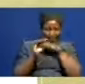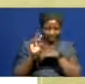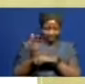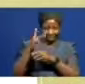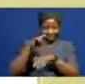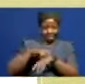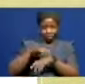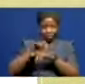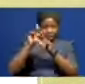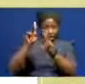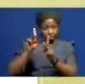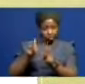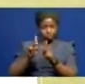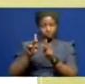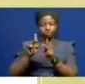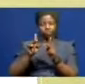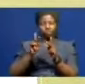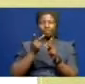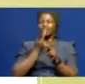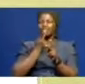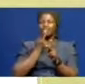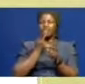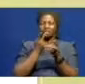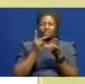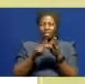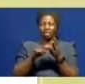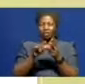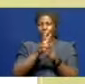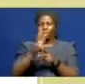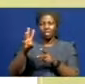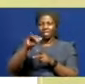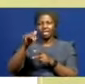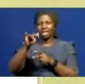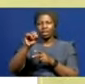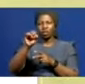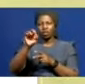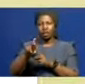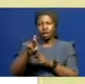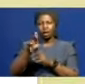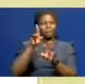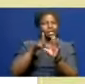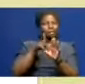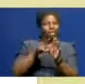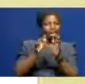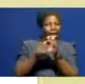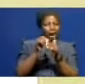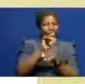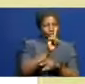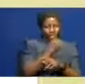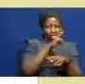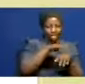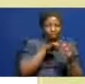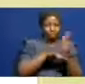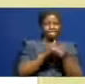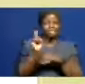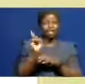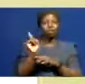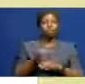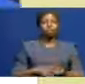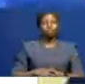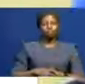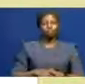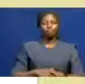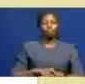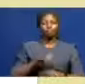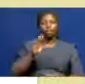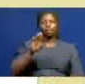Western Jaguars are taking part in the week-long competition after their debut in Nairobi. Record National League champions Blazers